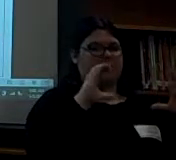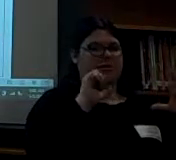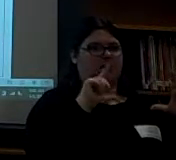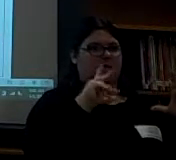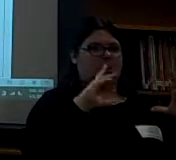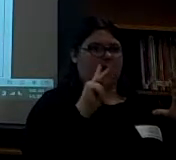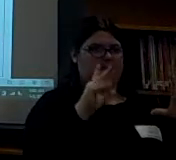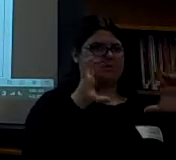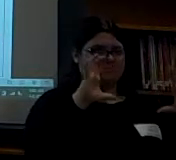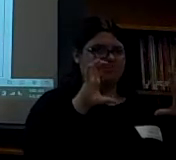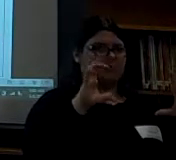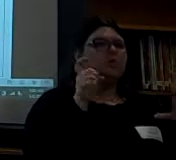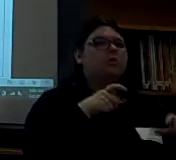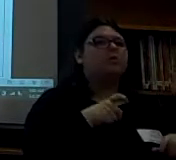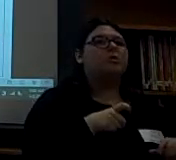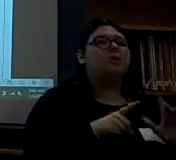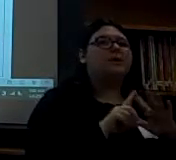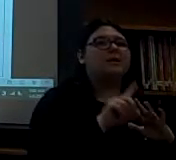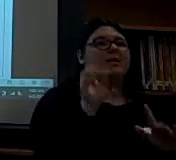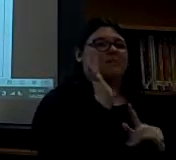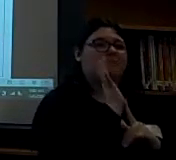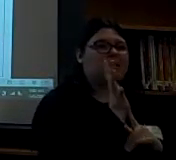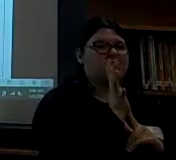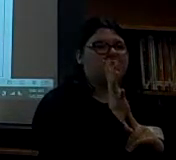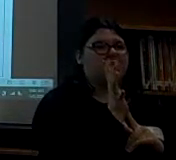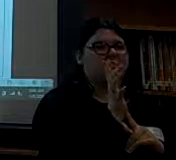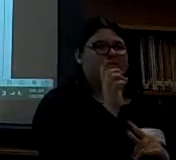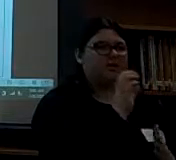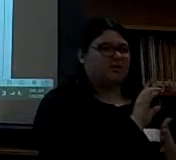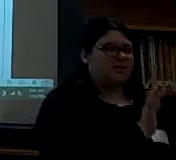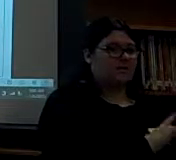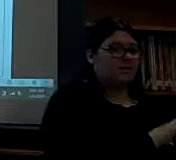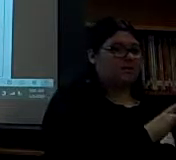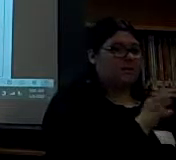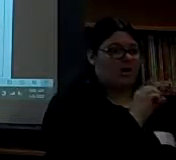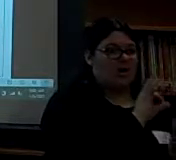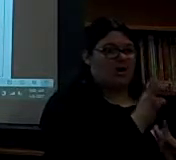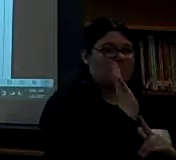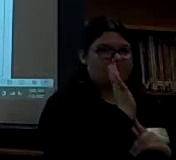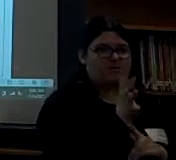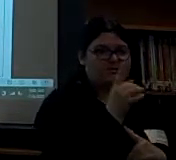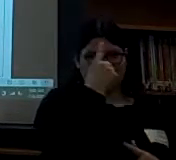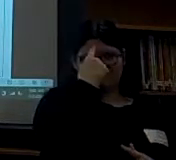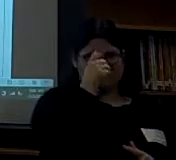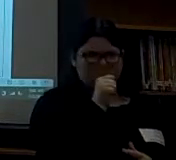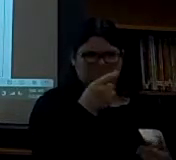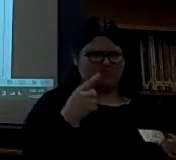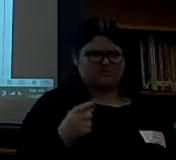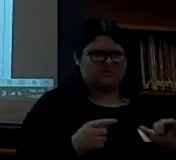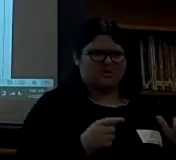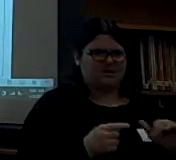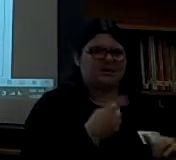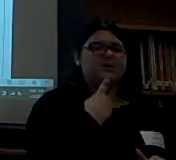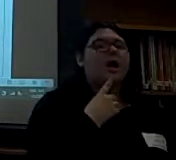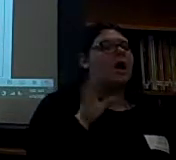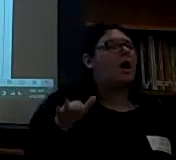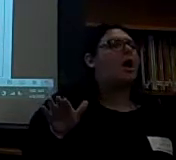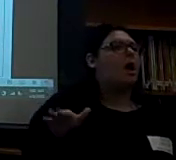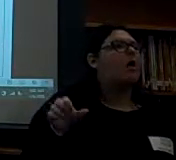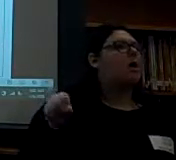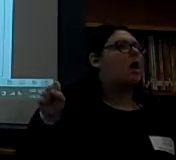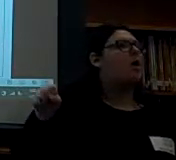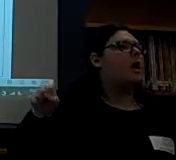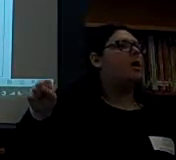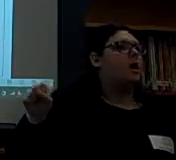We say, we have to leave somewhere in 5 minutes, or you have to get off of your electronics in 5 minutes. Brains don't work that way, because even if they say, uh-huh, yeah, I hear you, and